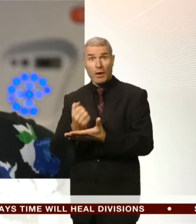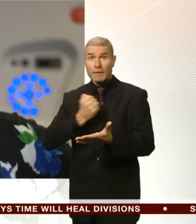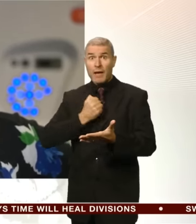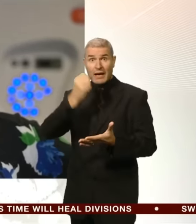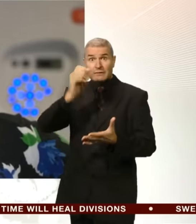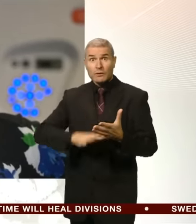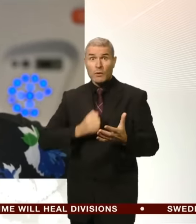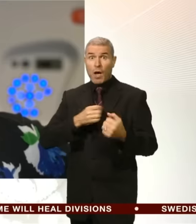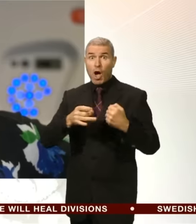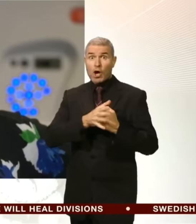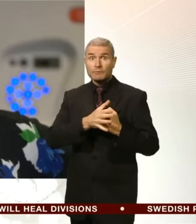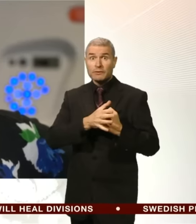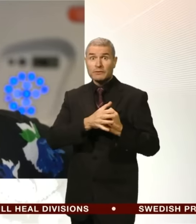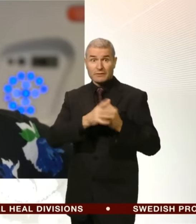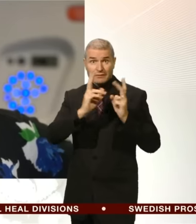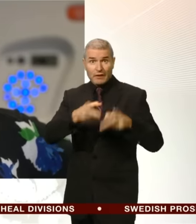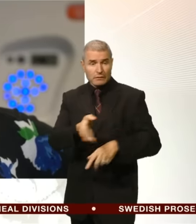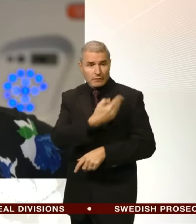been through,